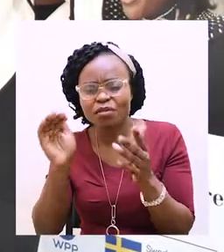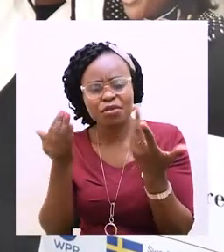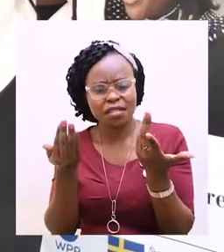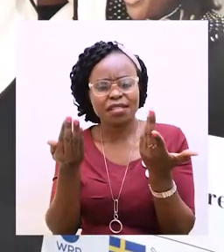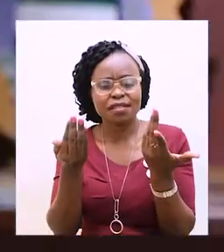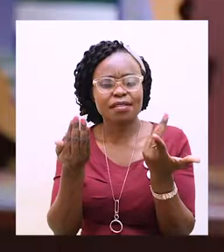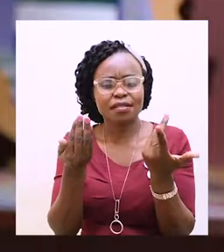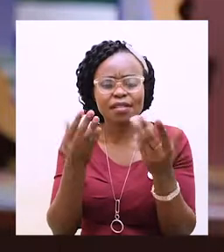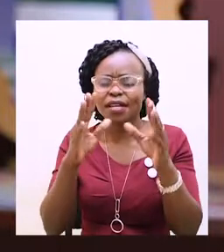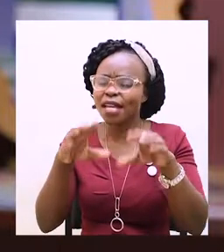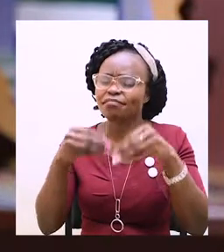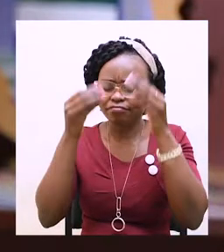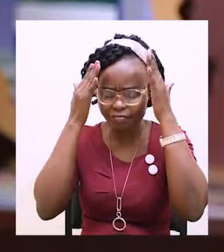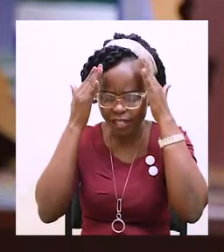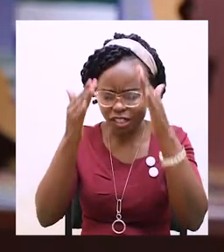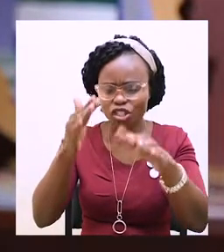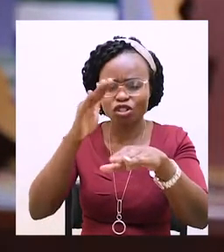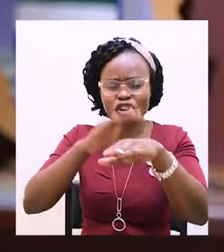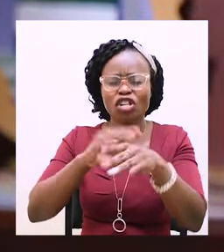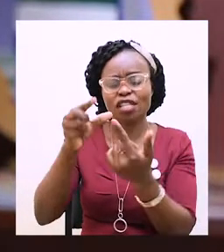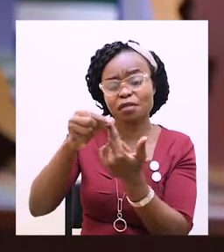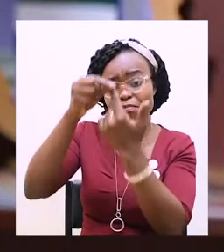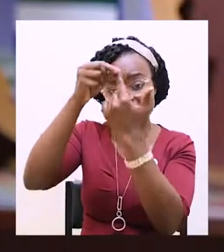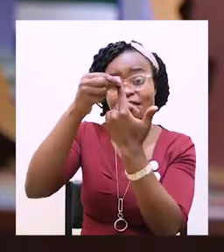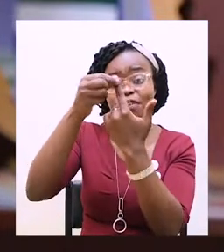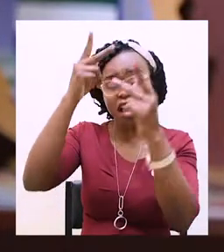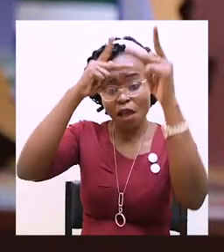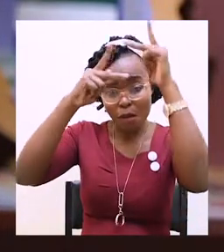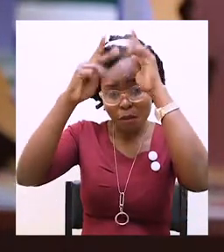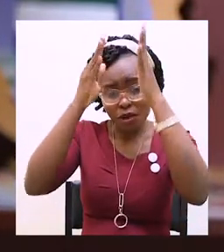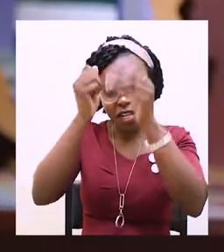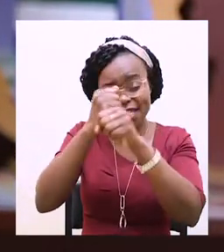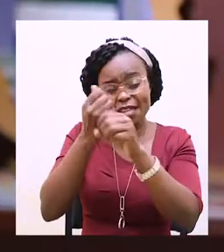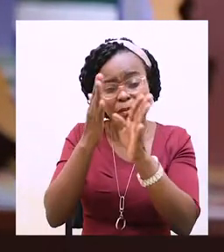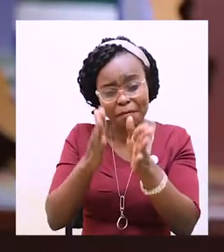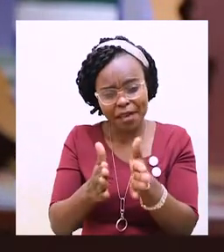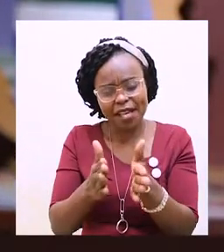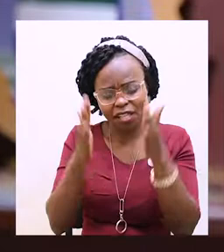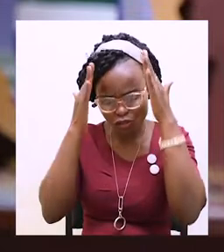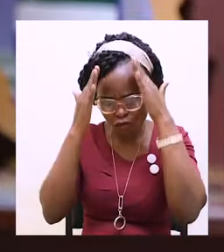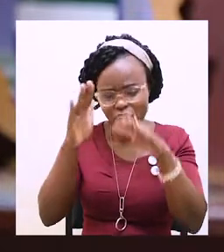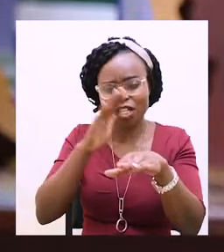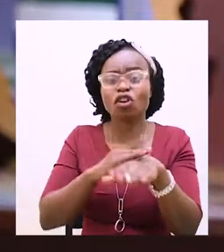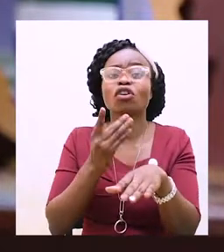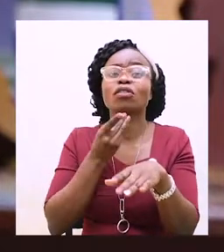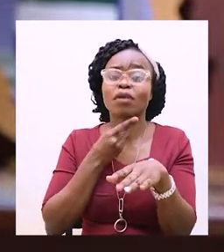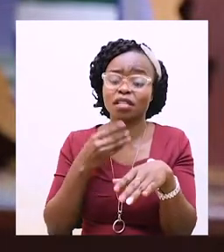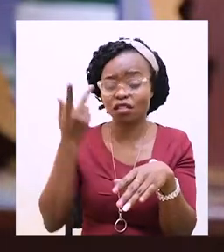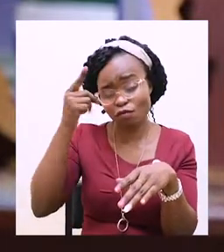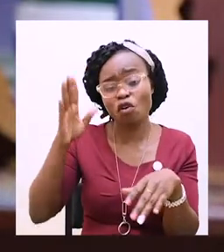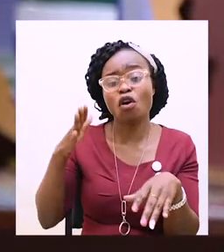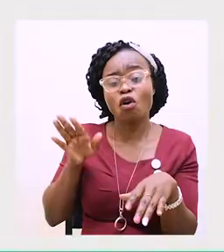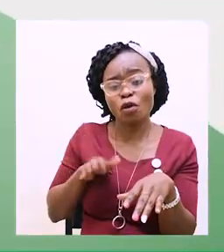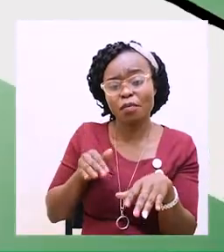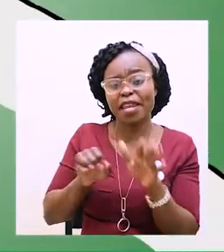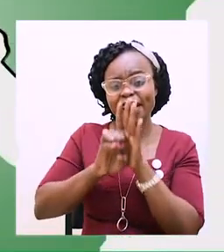requests and drawn attention of specific policymakers to pay attention to the needs of women